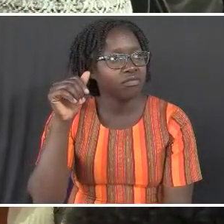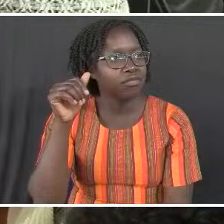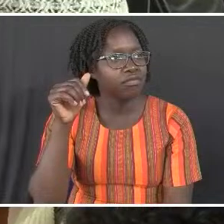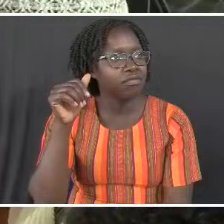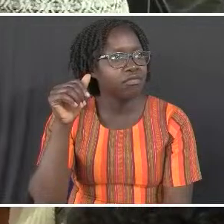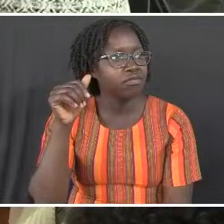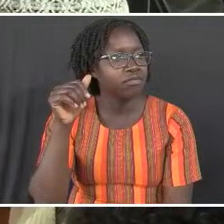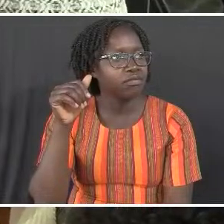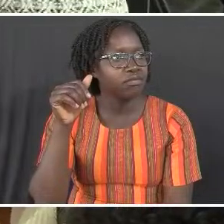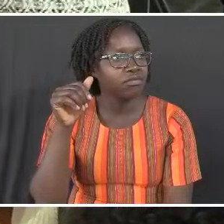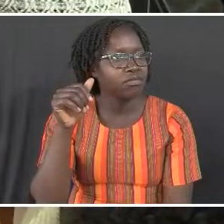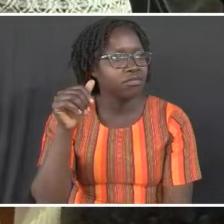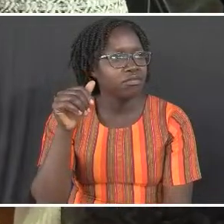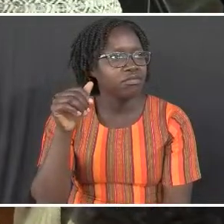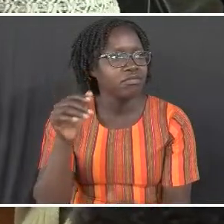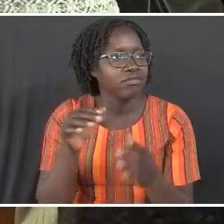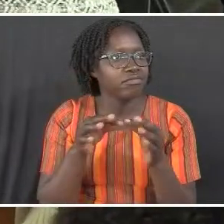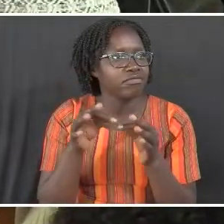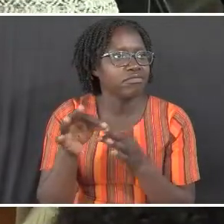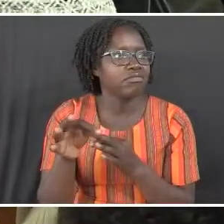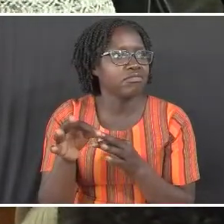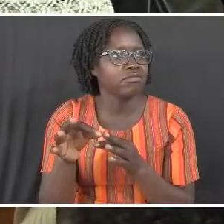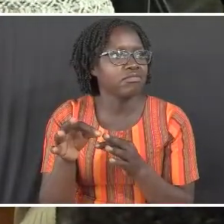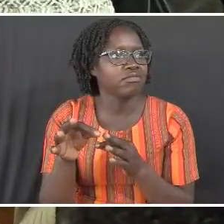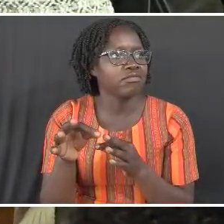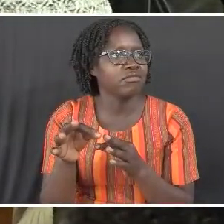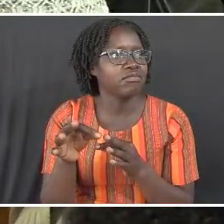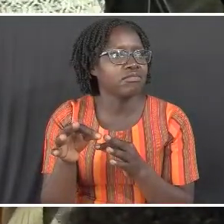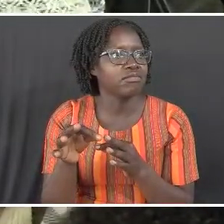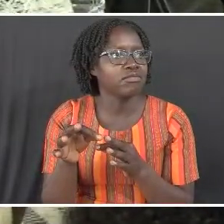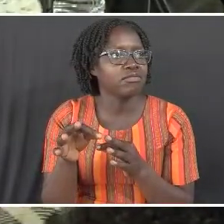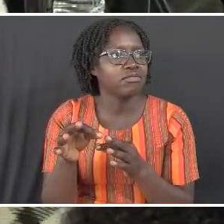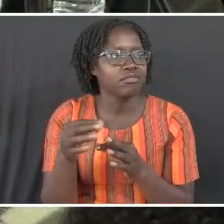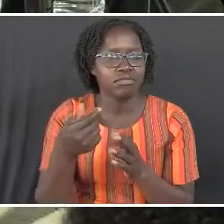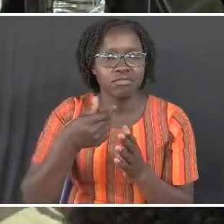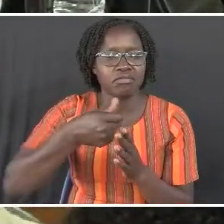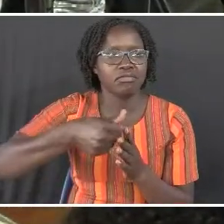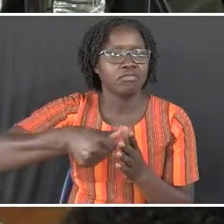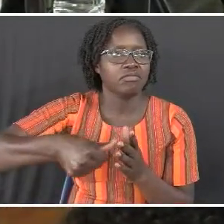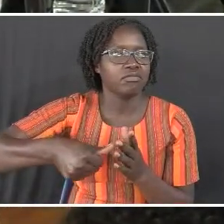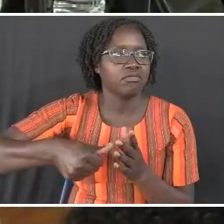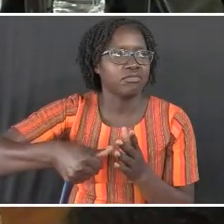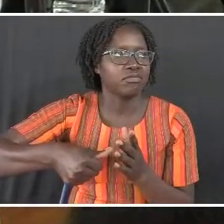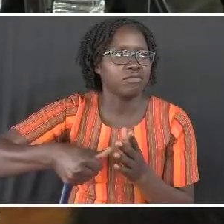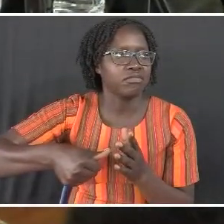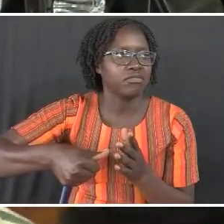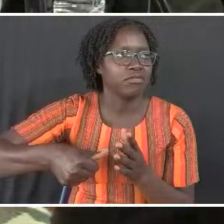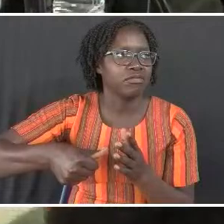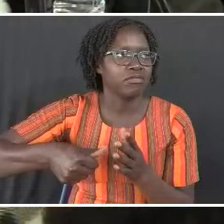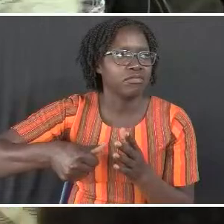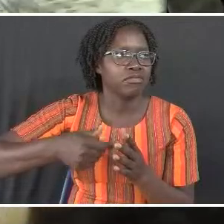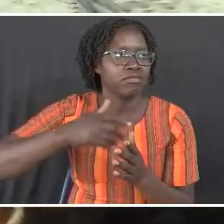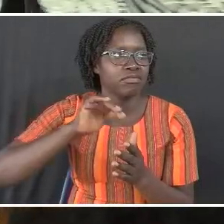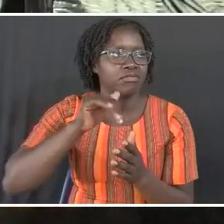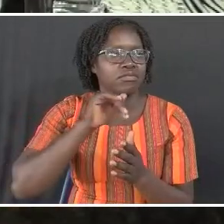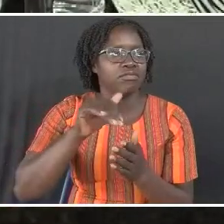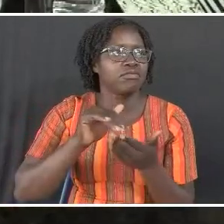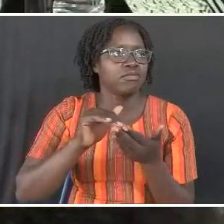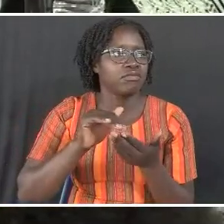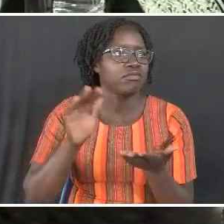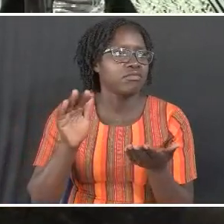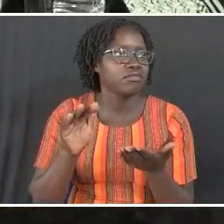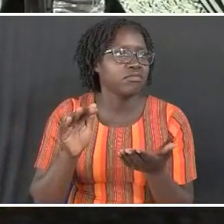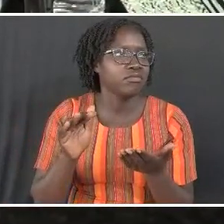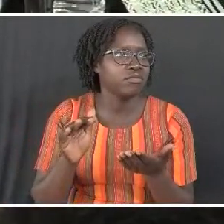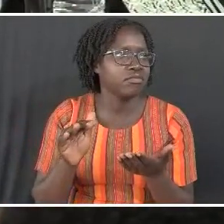How do we measure how to put the toothpaste on the brush so that it's not,